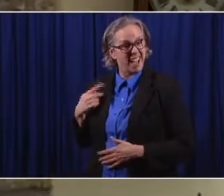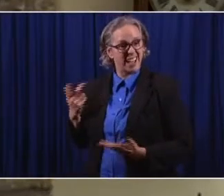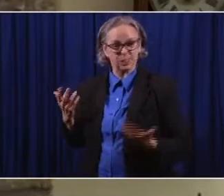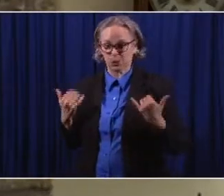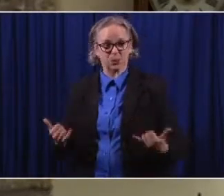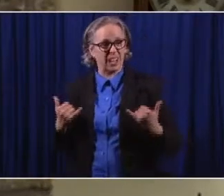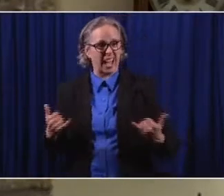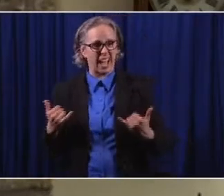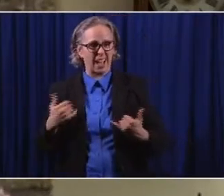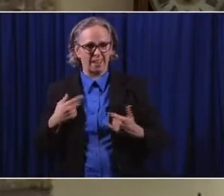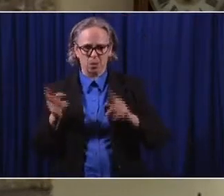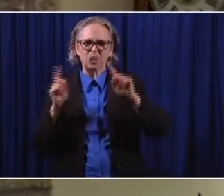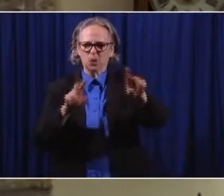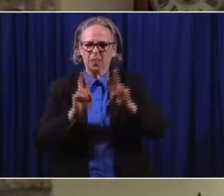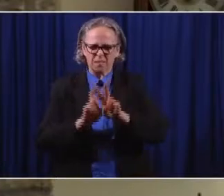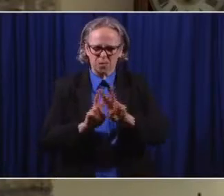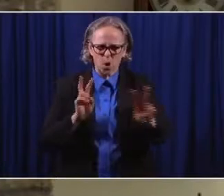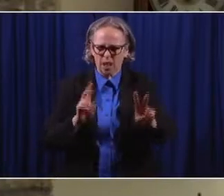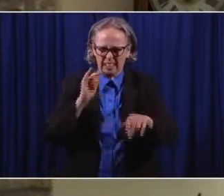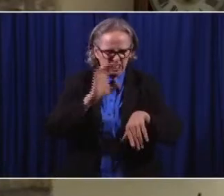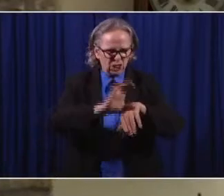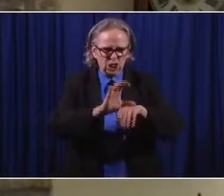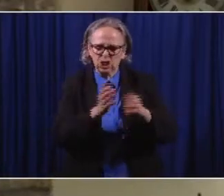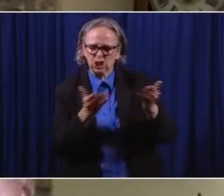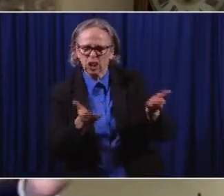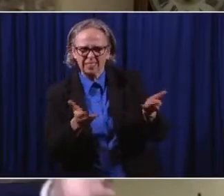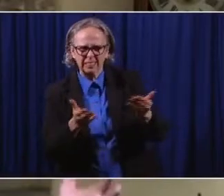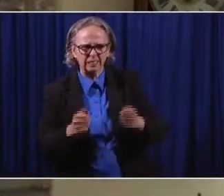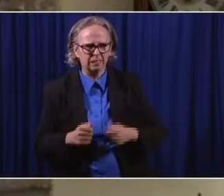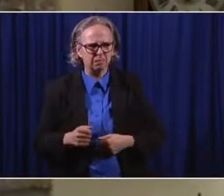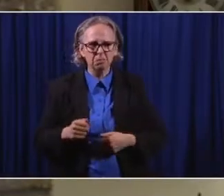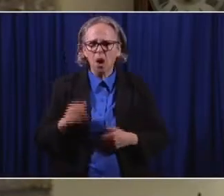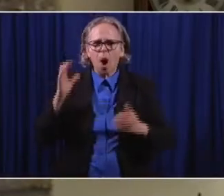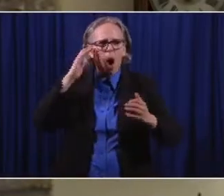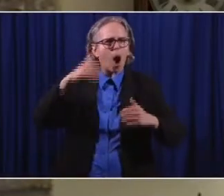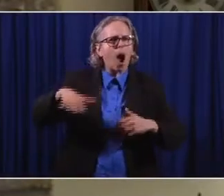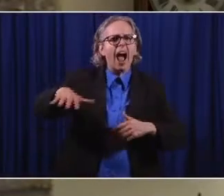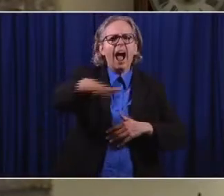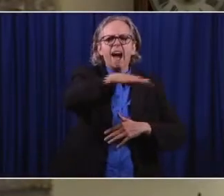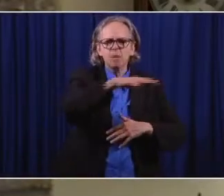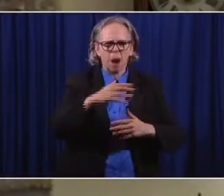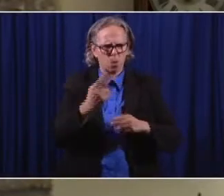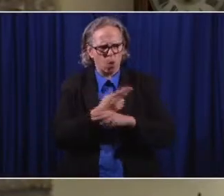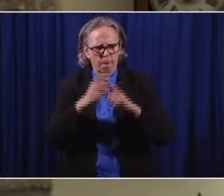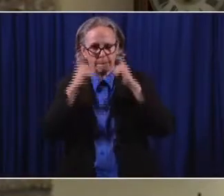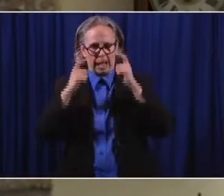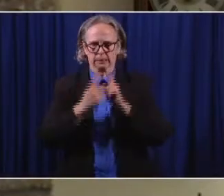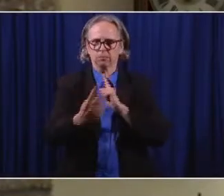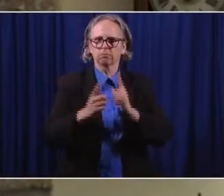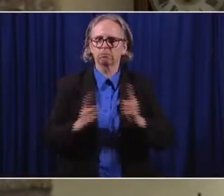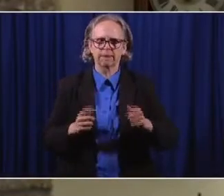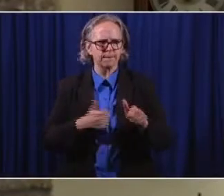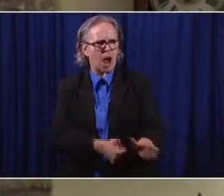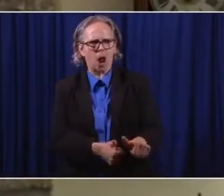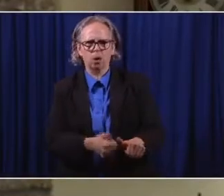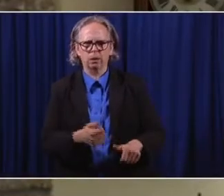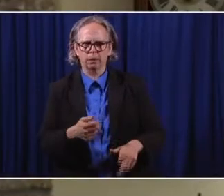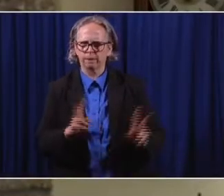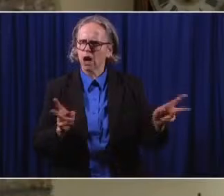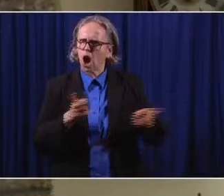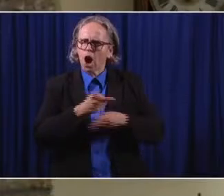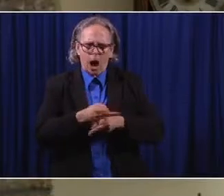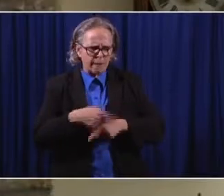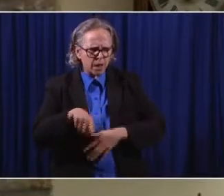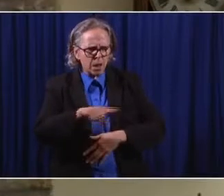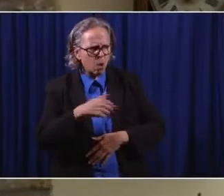funeral service, a lot of people there. Everybody had a mask on. Everyone was trying to distance. People were being very, very careful, and that matters.